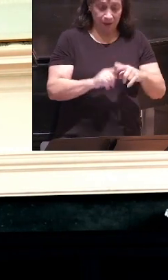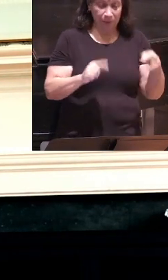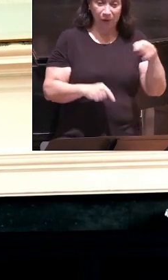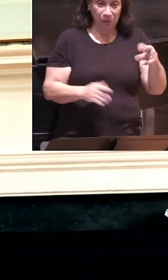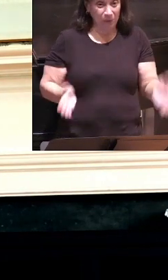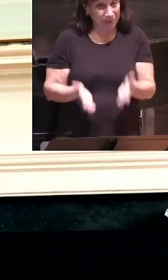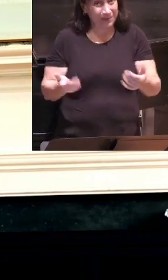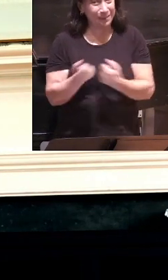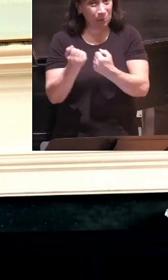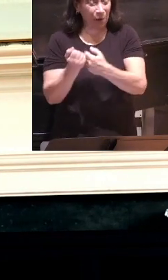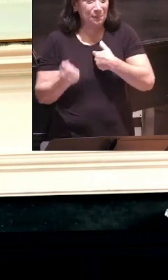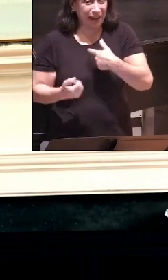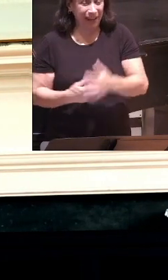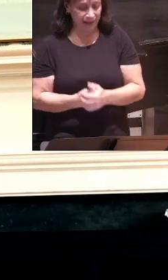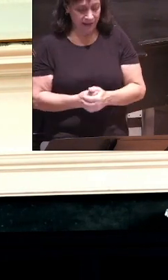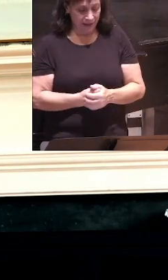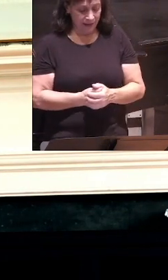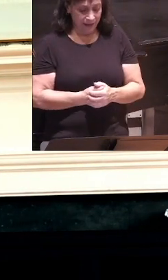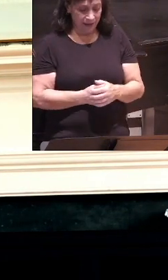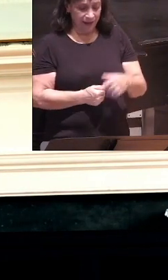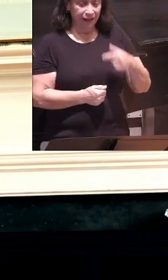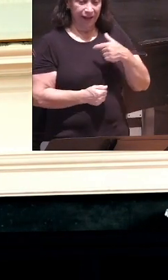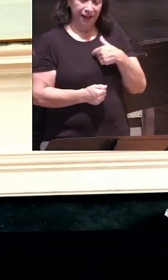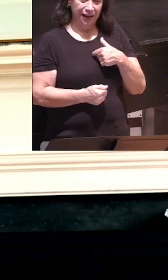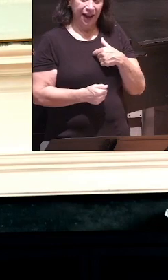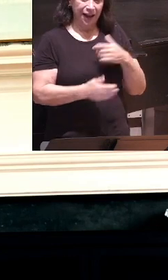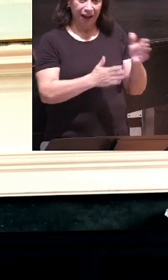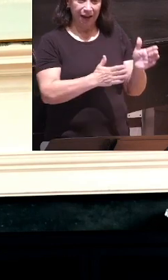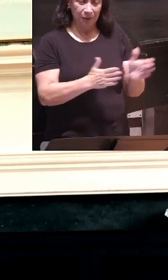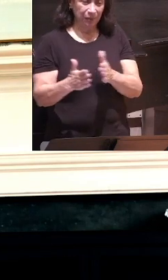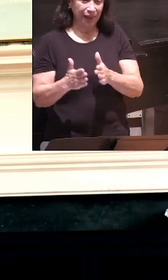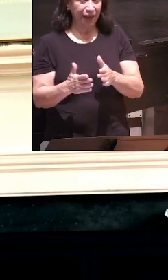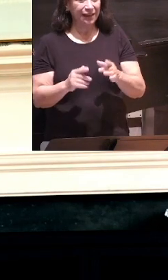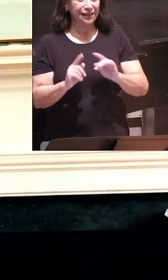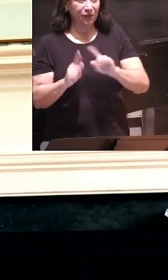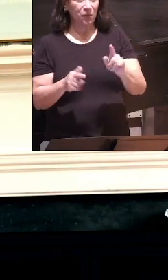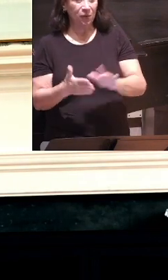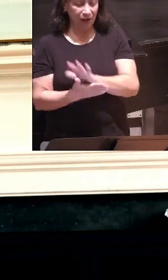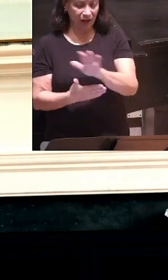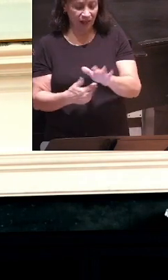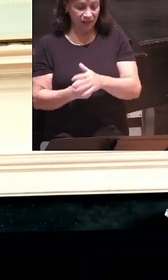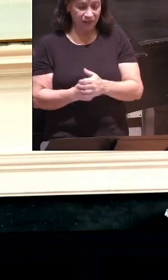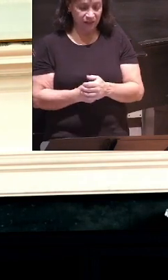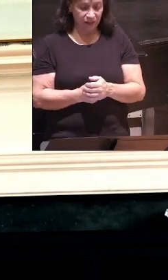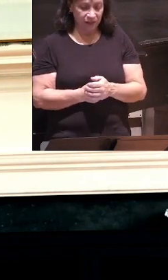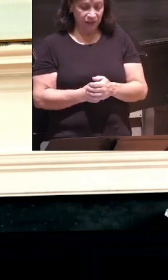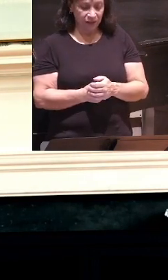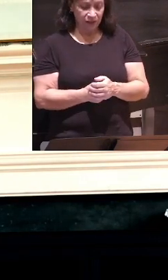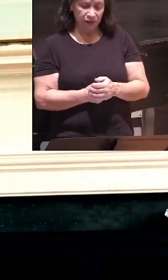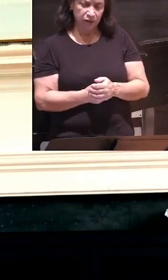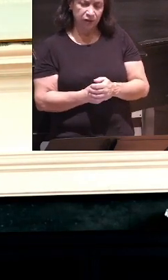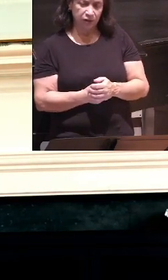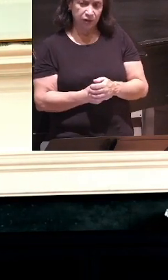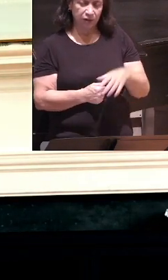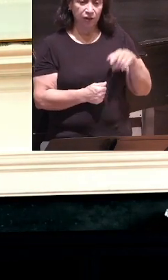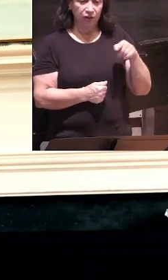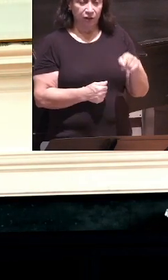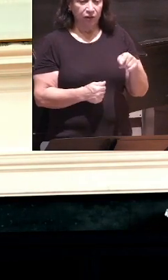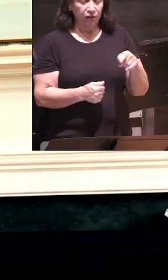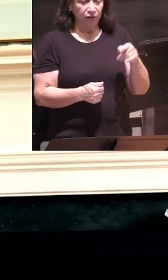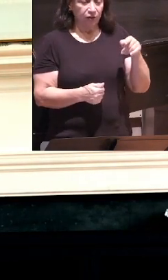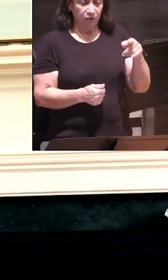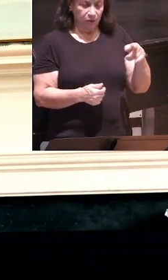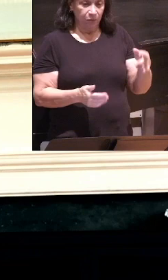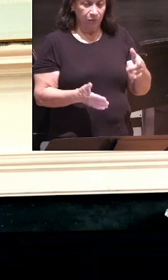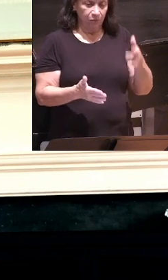completely supported me. And even when I was 9 and I had a plan to use my college fund to buy a camper so that I didn't have to go get a job and